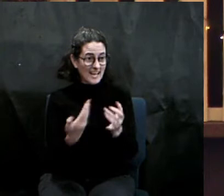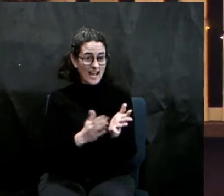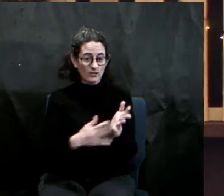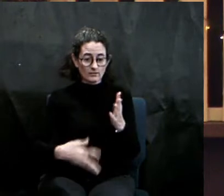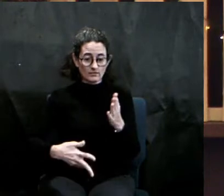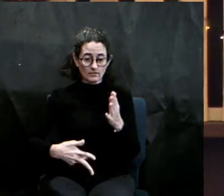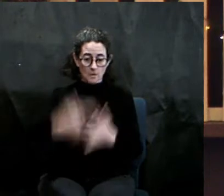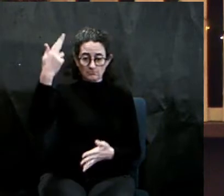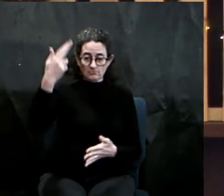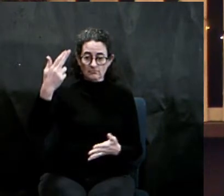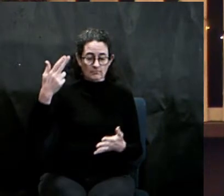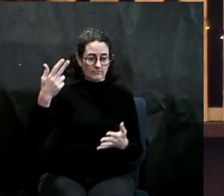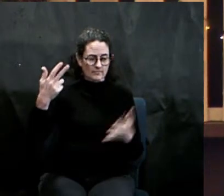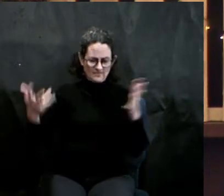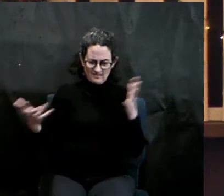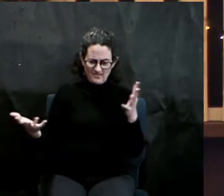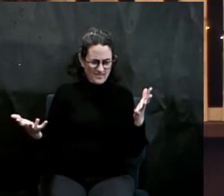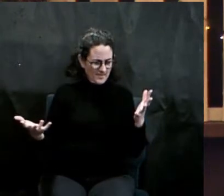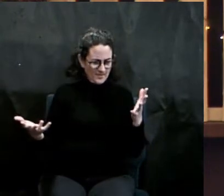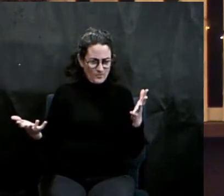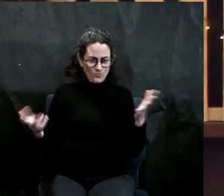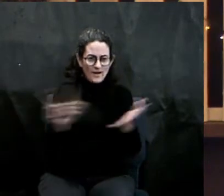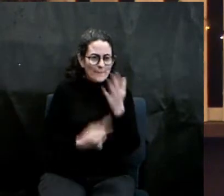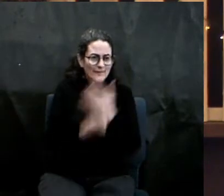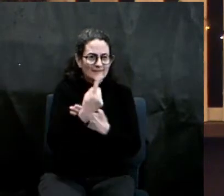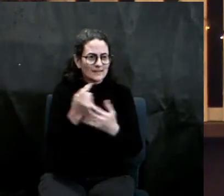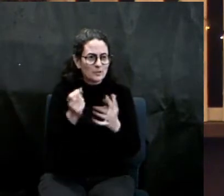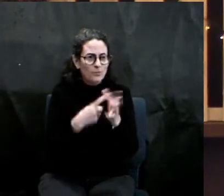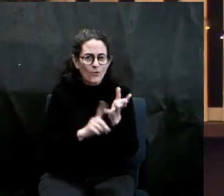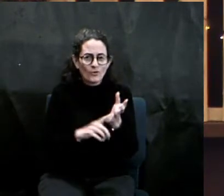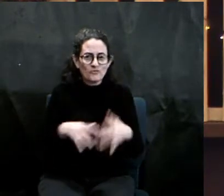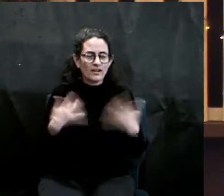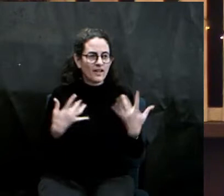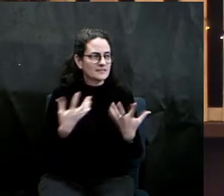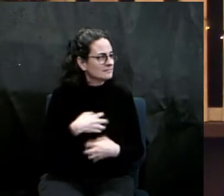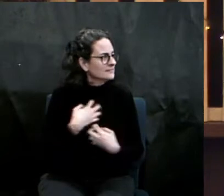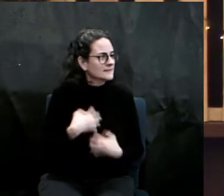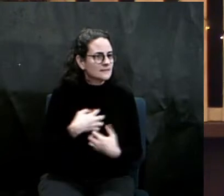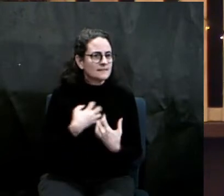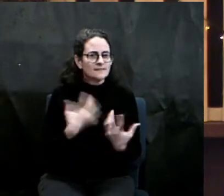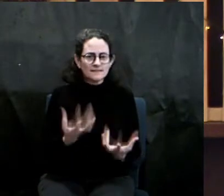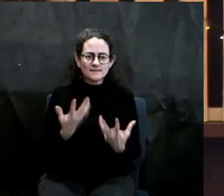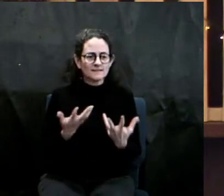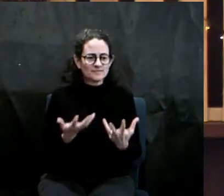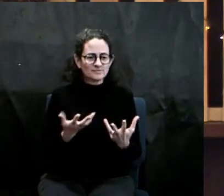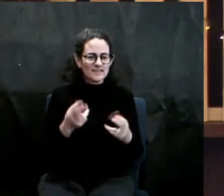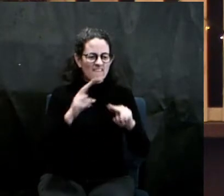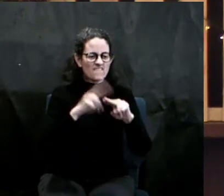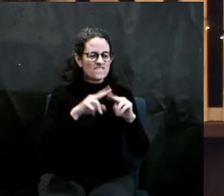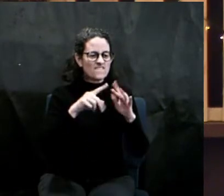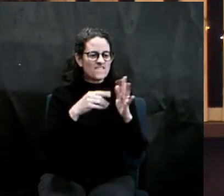abruptly. And so this final episode of Acts might seem like a bit of a fizzer.